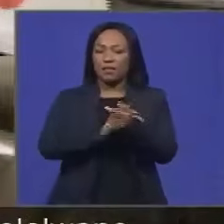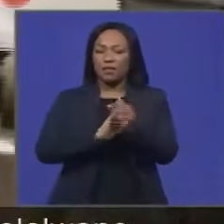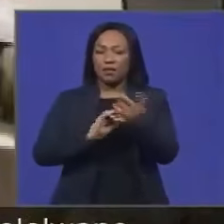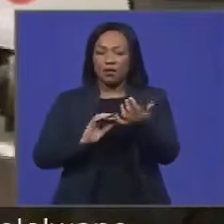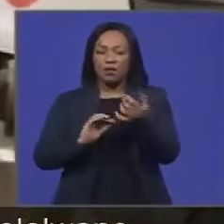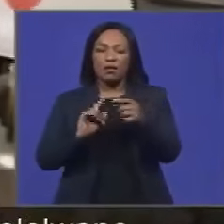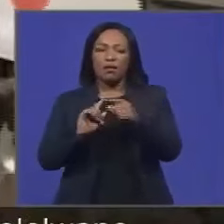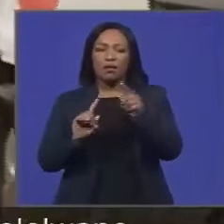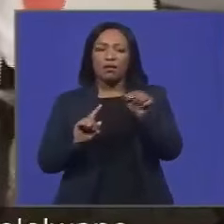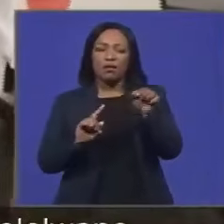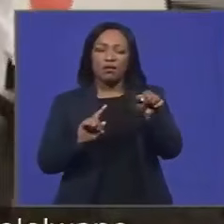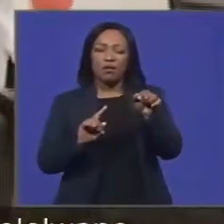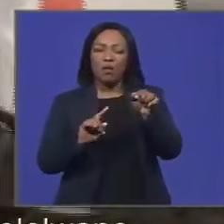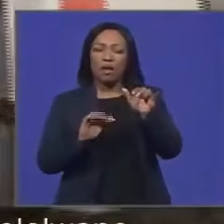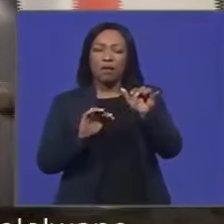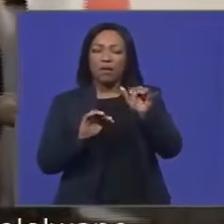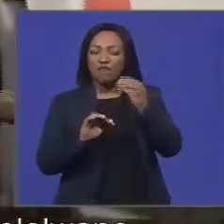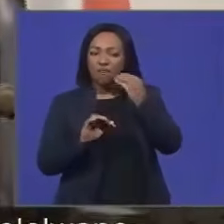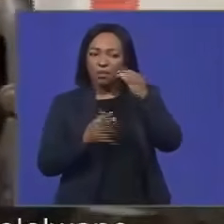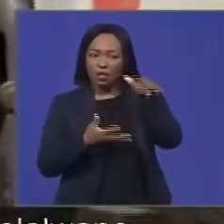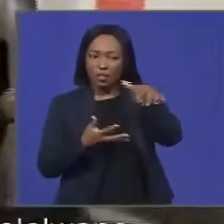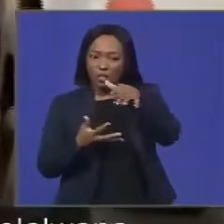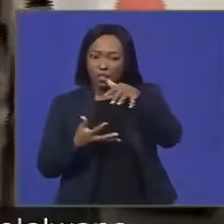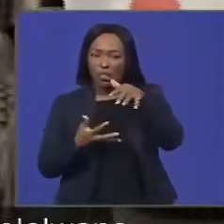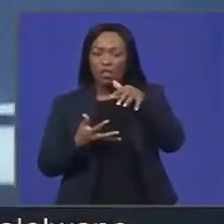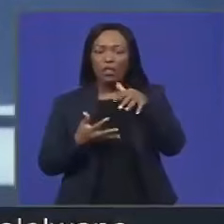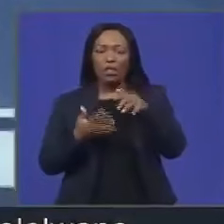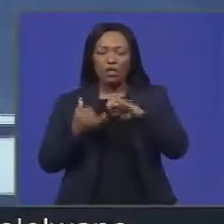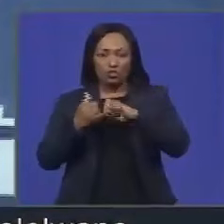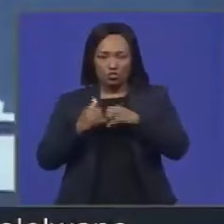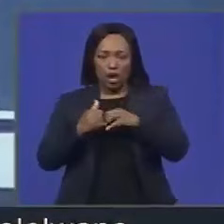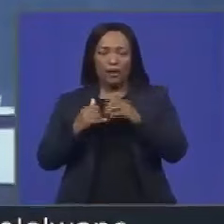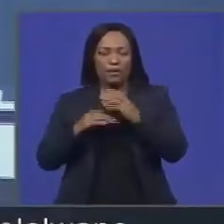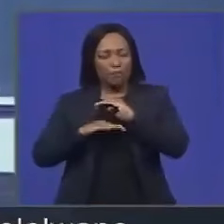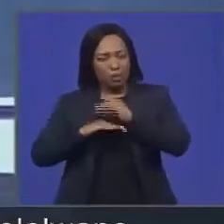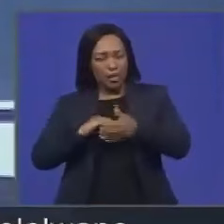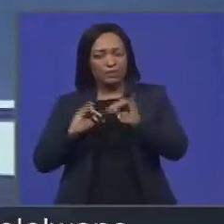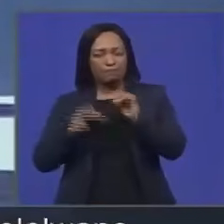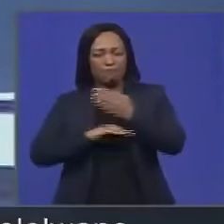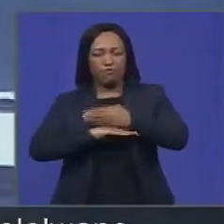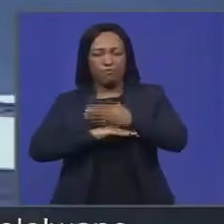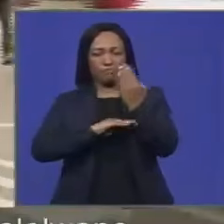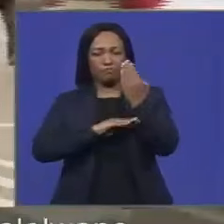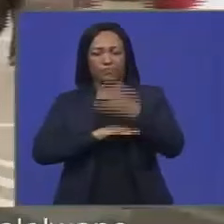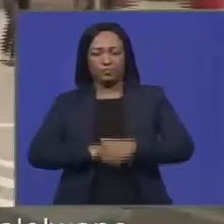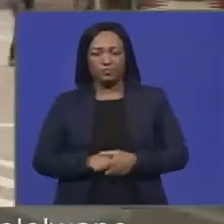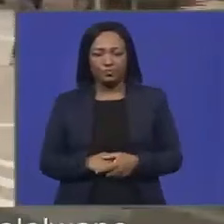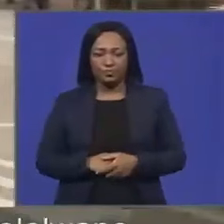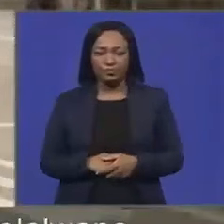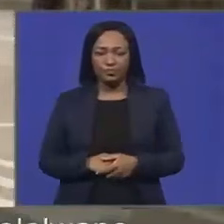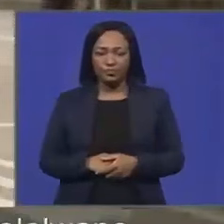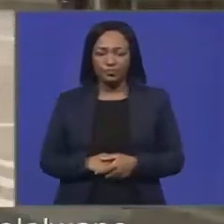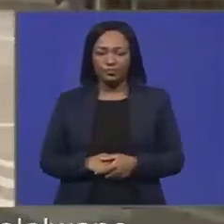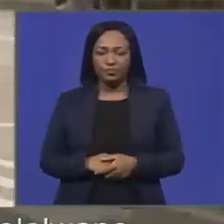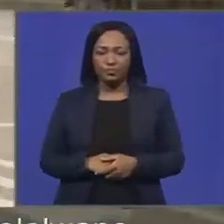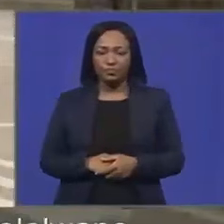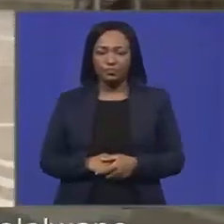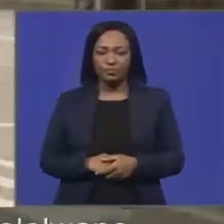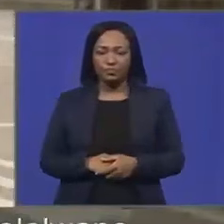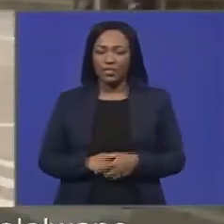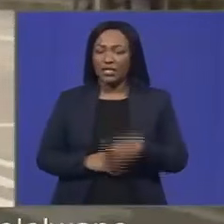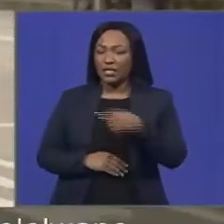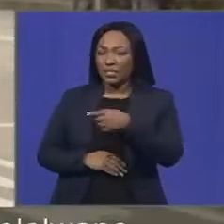go tswa kwa lephateng la botlhodi mme ke karolo ya maiteko a go matlafatsa tshireletsego ya melelwane. This was not a